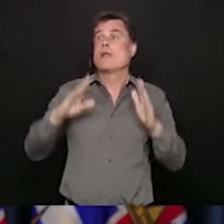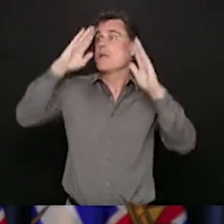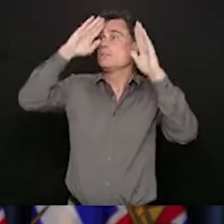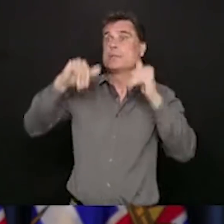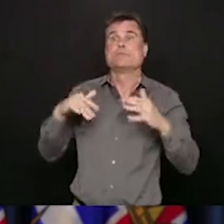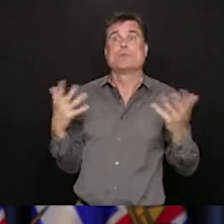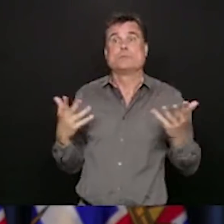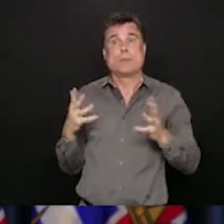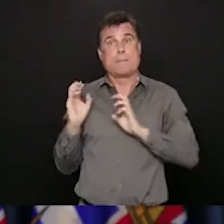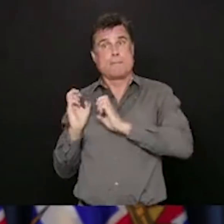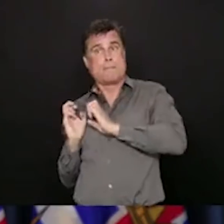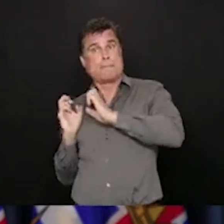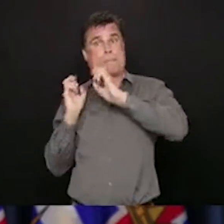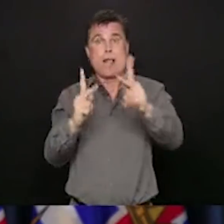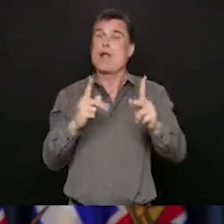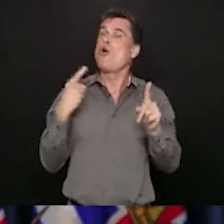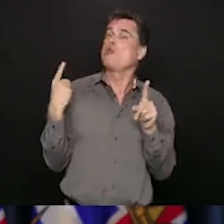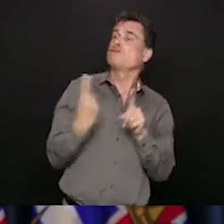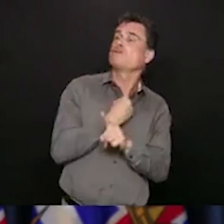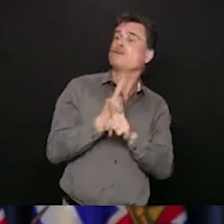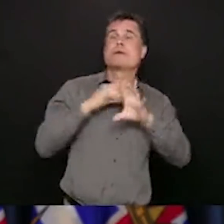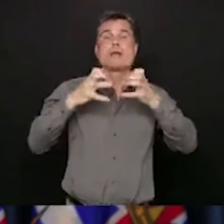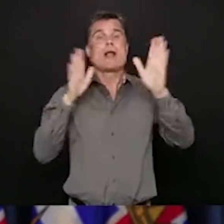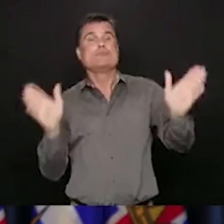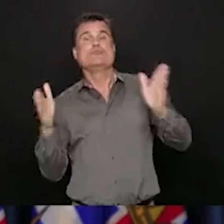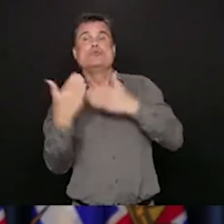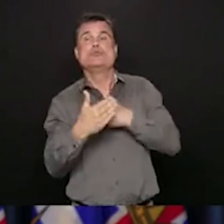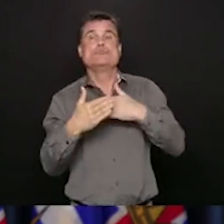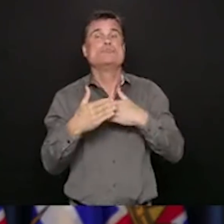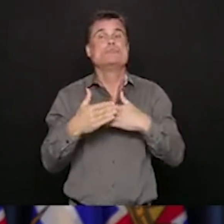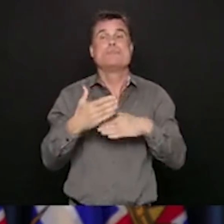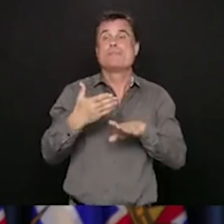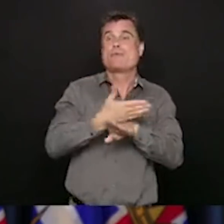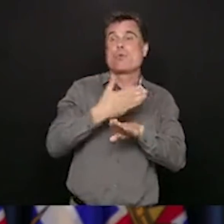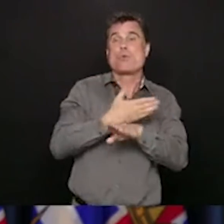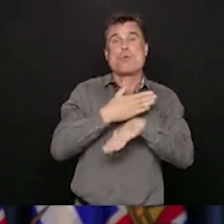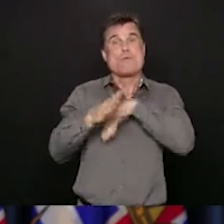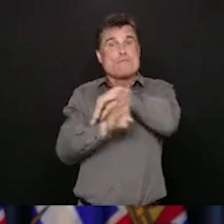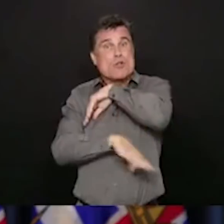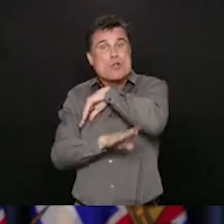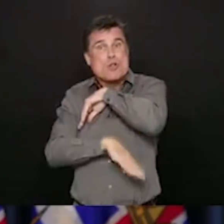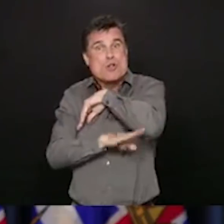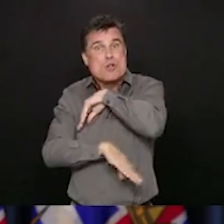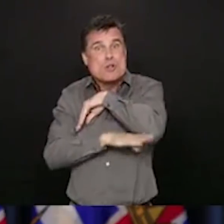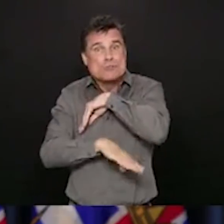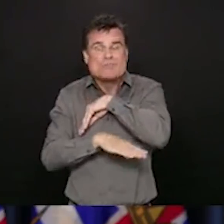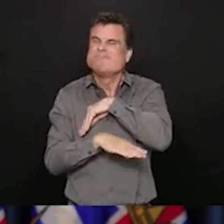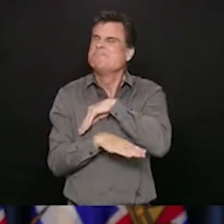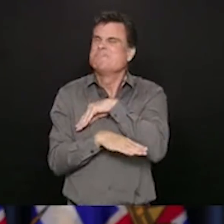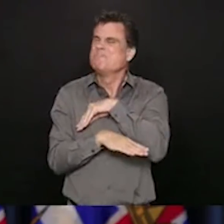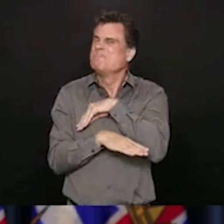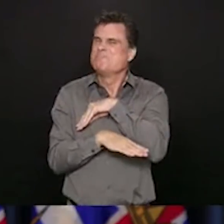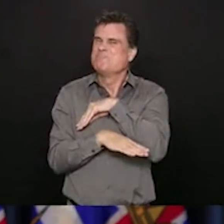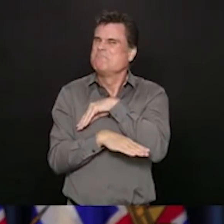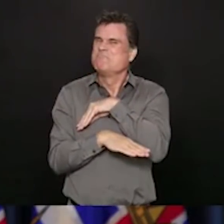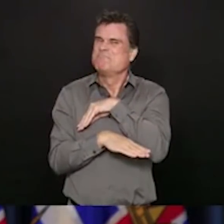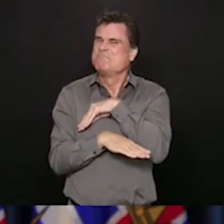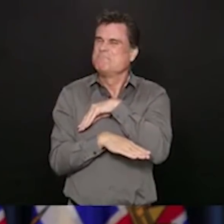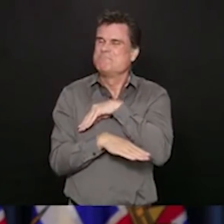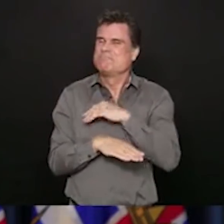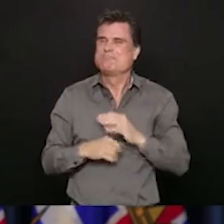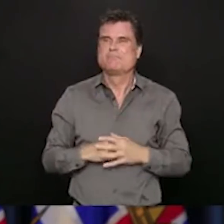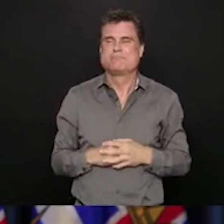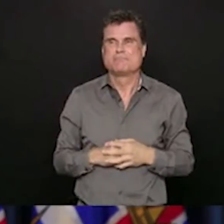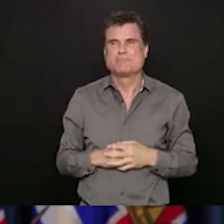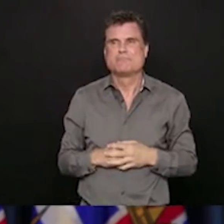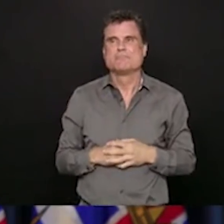September. But we do expect a gradual increase in the number of students in classrooms, and we're working with all of the stakeholders, whether they be support